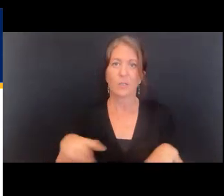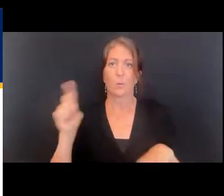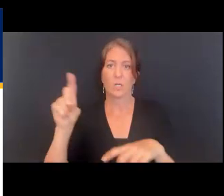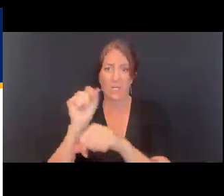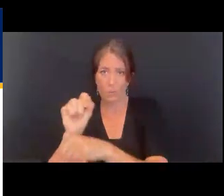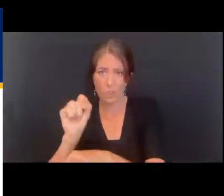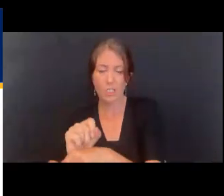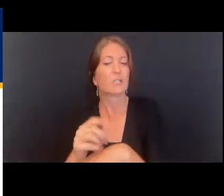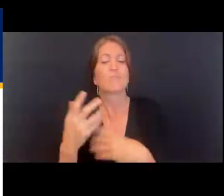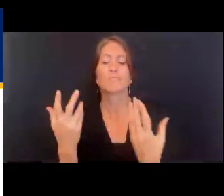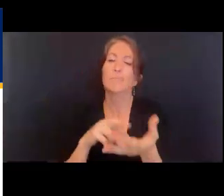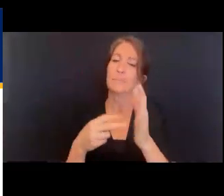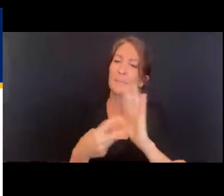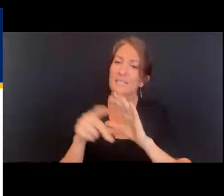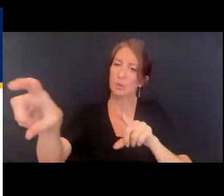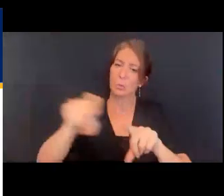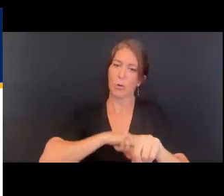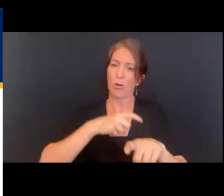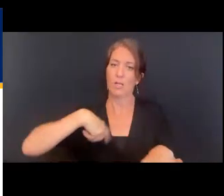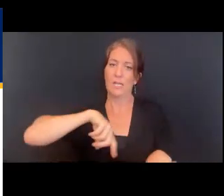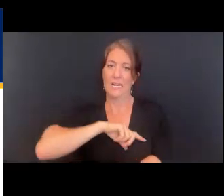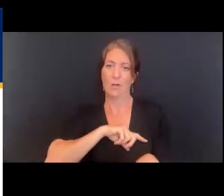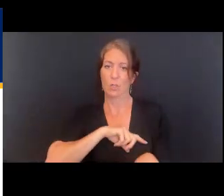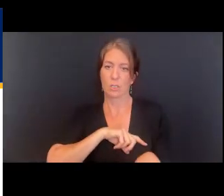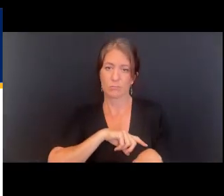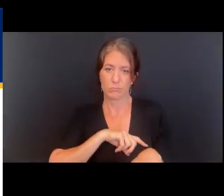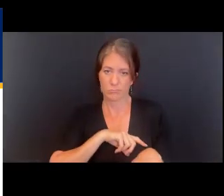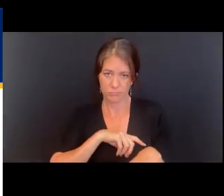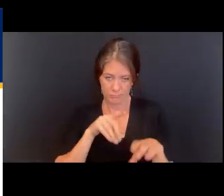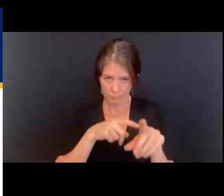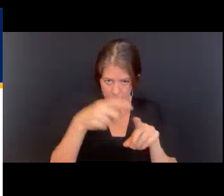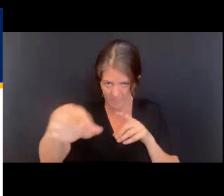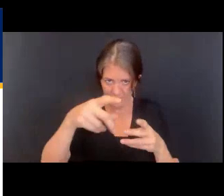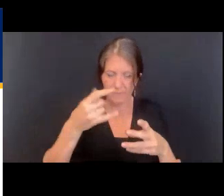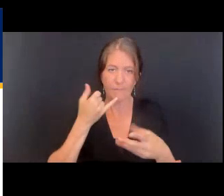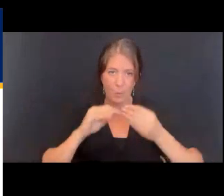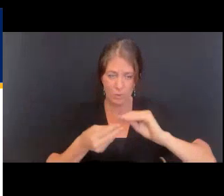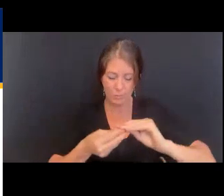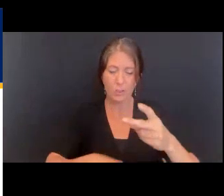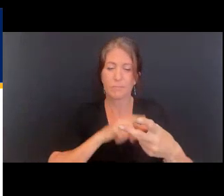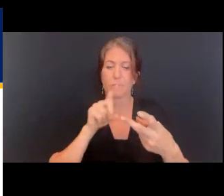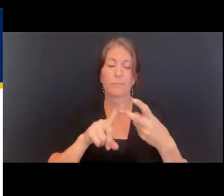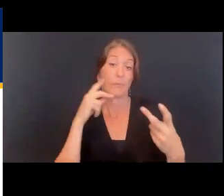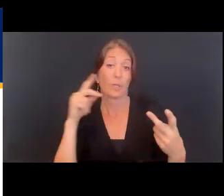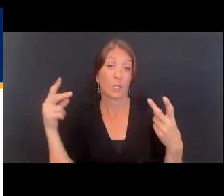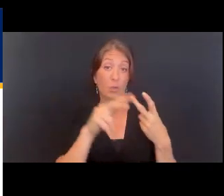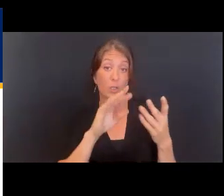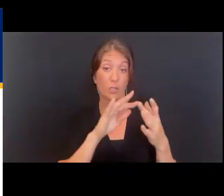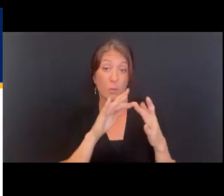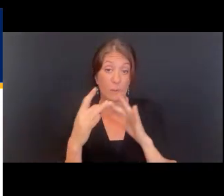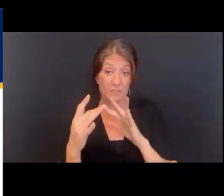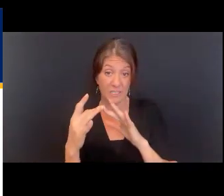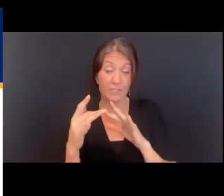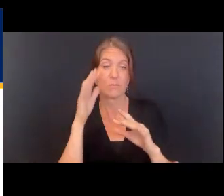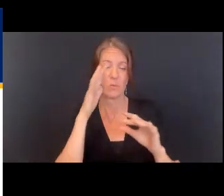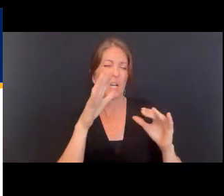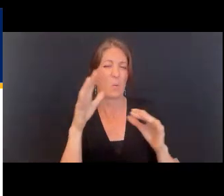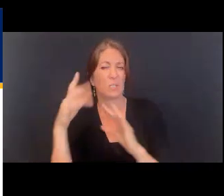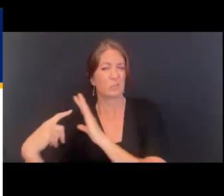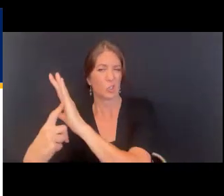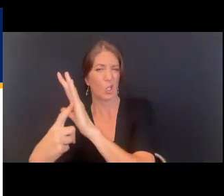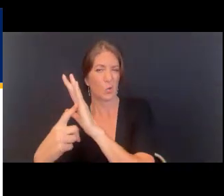number that has been around for many years. They can go to our website, that information will be provided on another slide. Fill